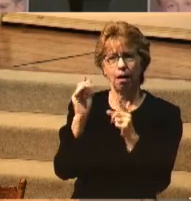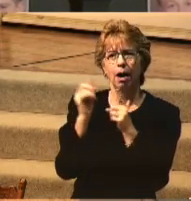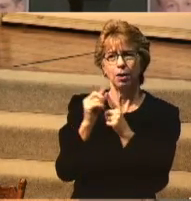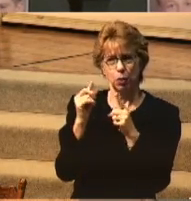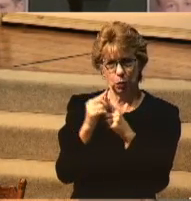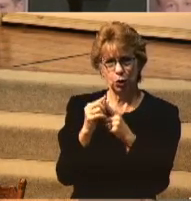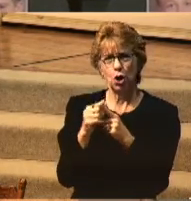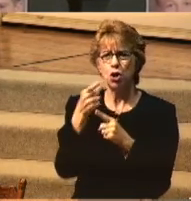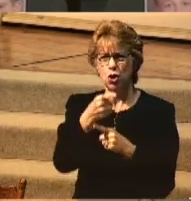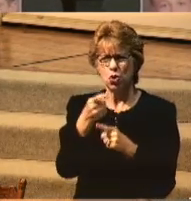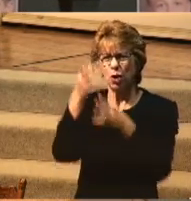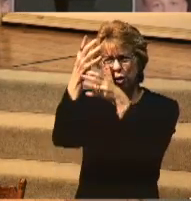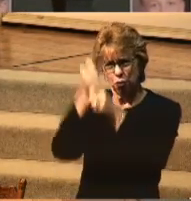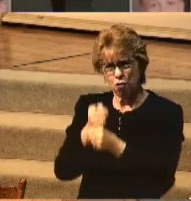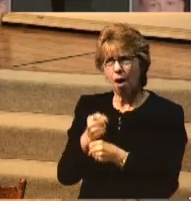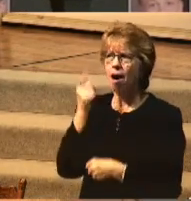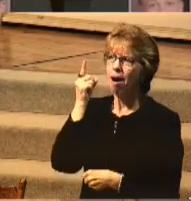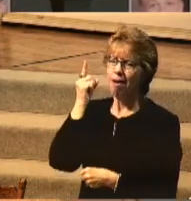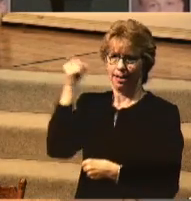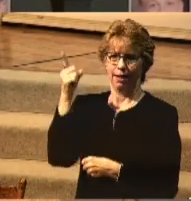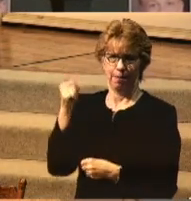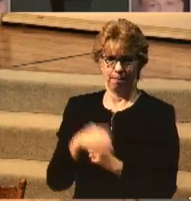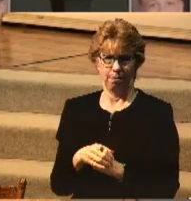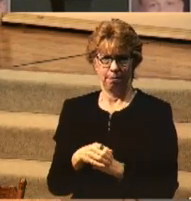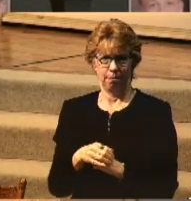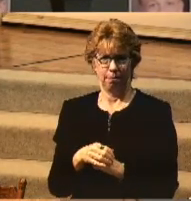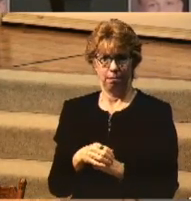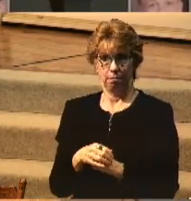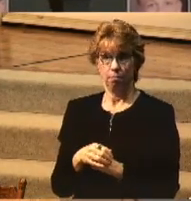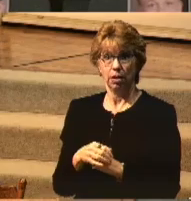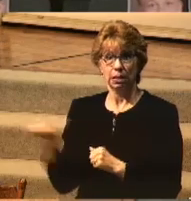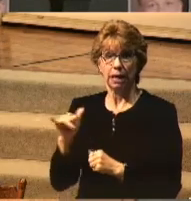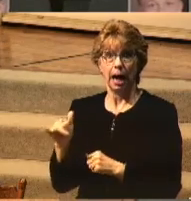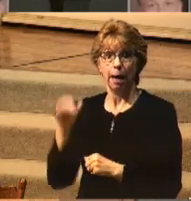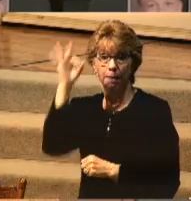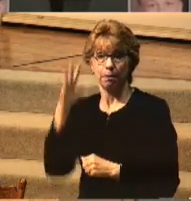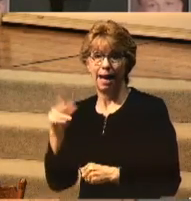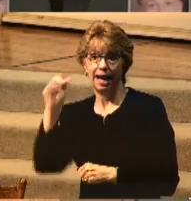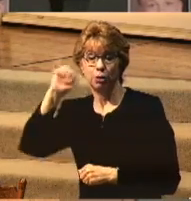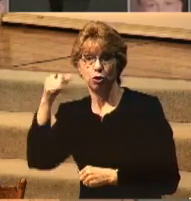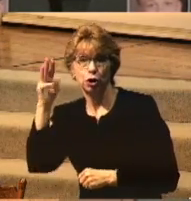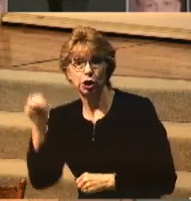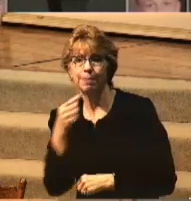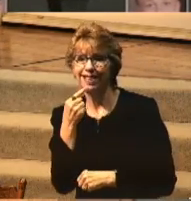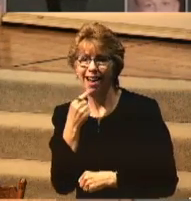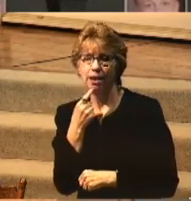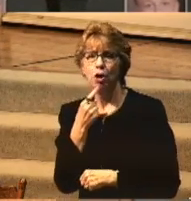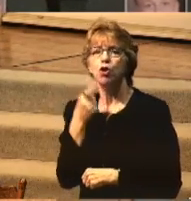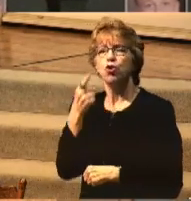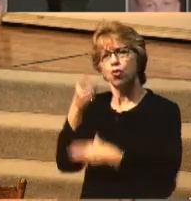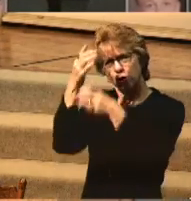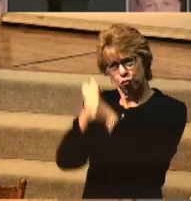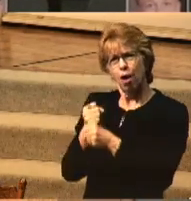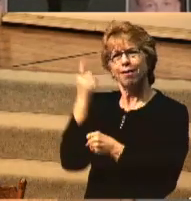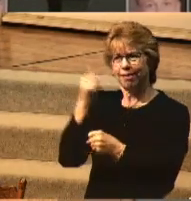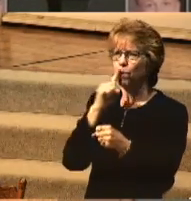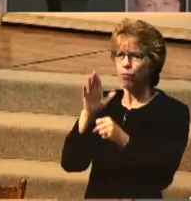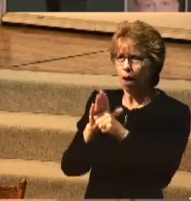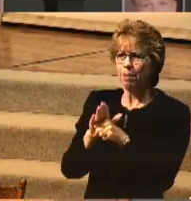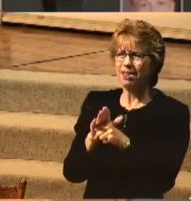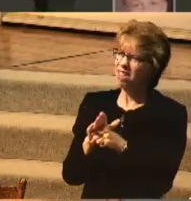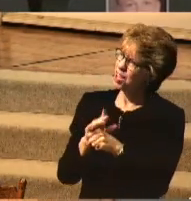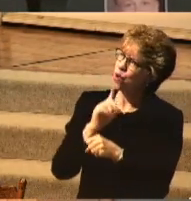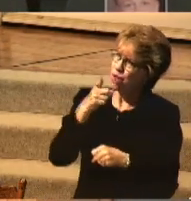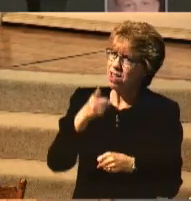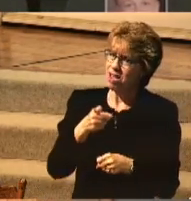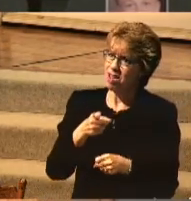You can trust Him, Pastor Jim, exactly what you were saying. You can trust His promises. They're true, they're real, they're strong.